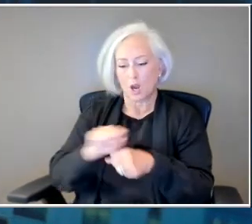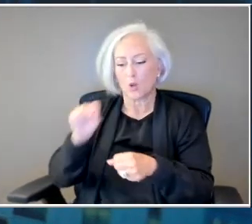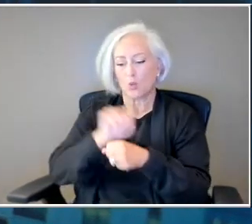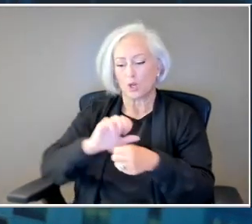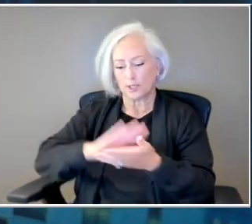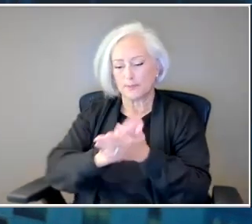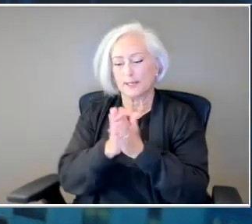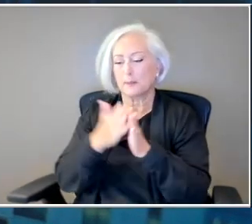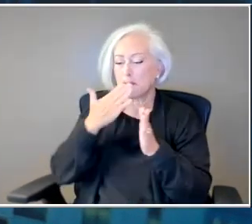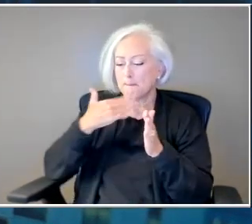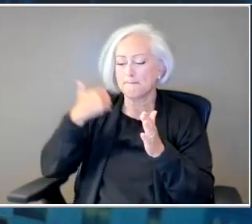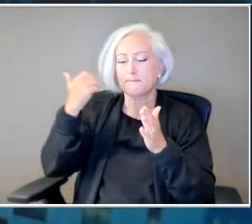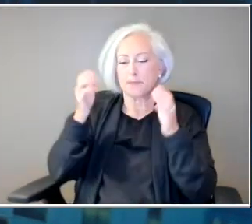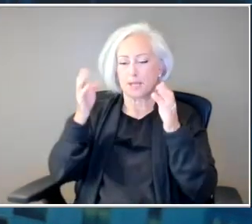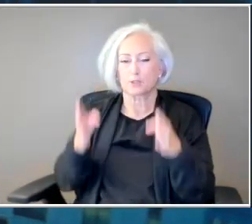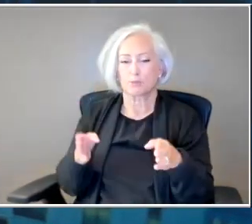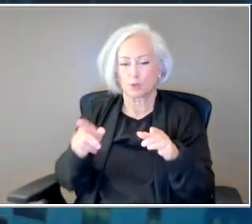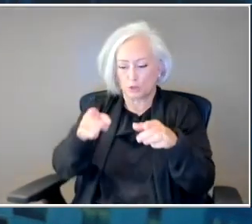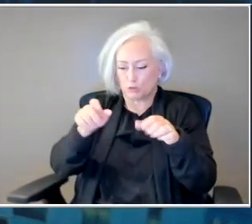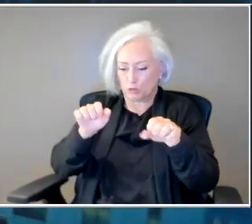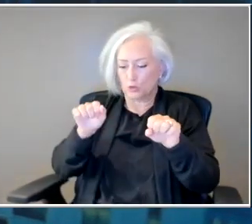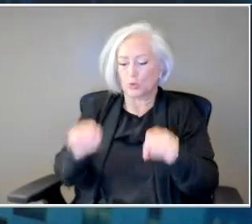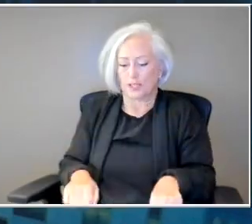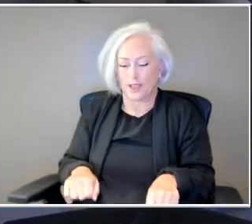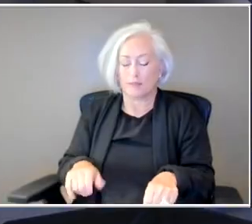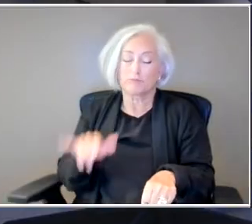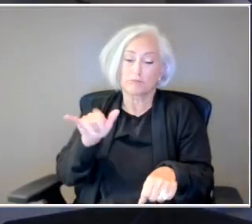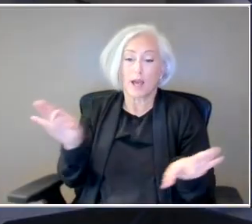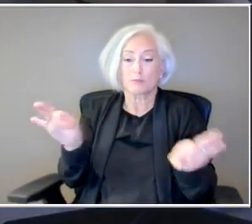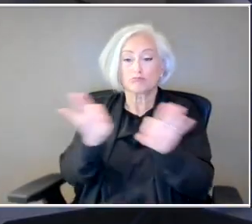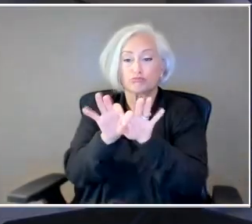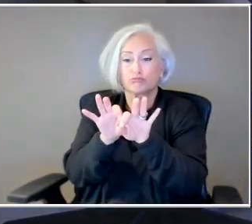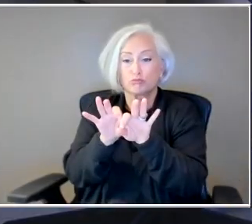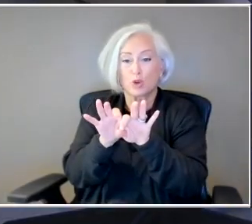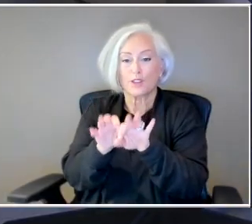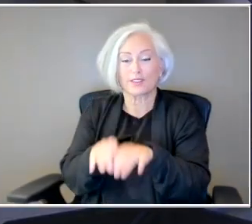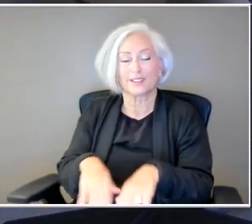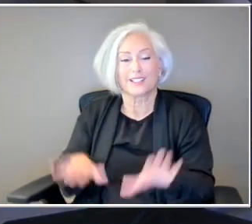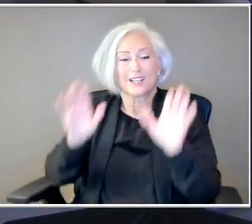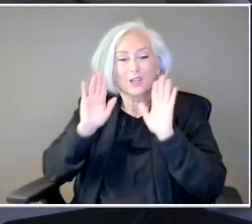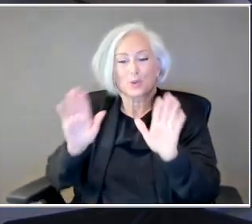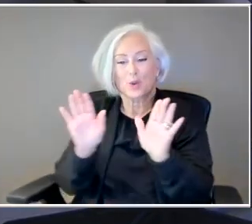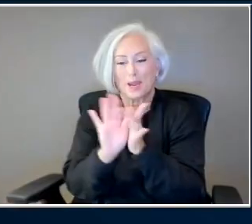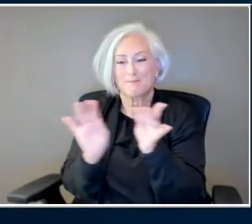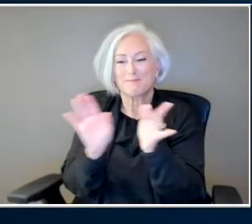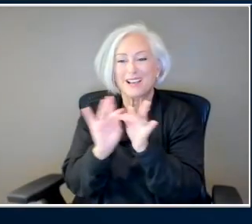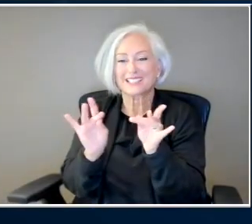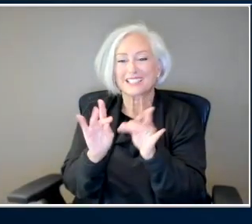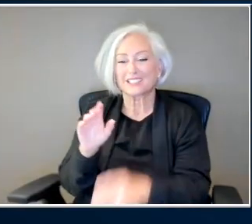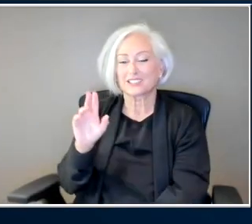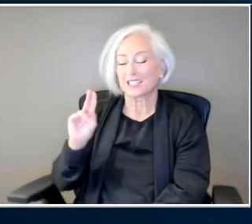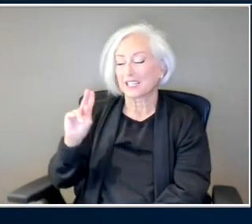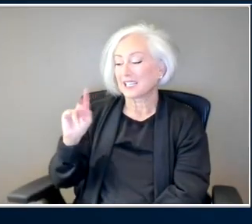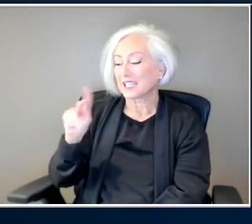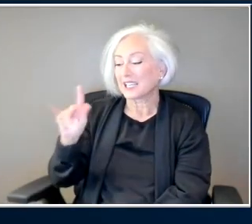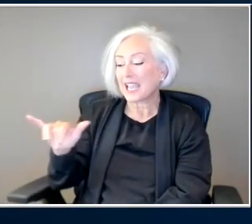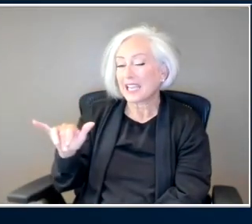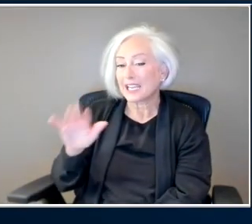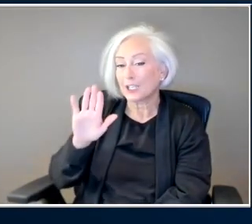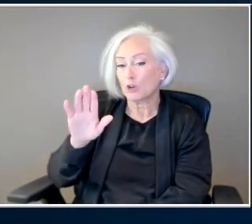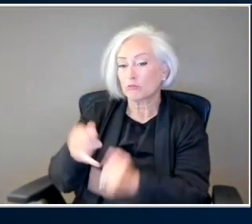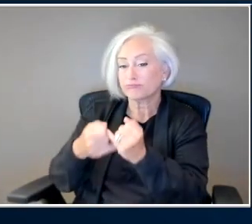person that you can be at any age is well worth it. Great message. Katie, what's the takeaway?